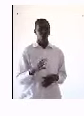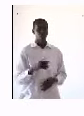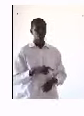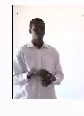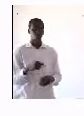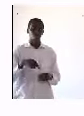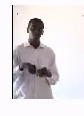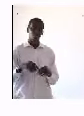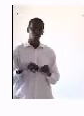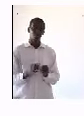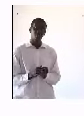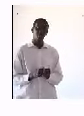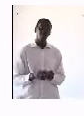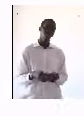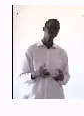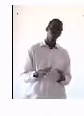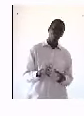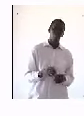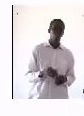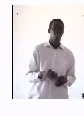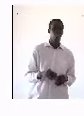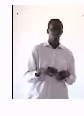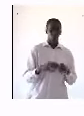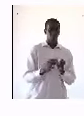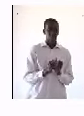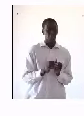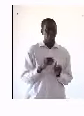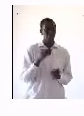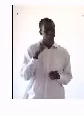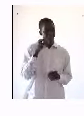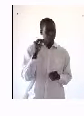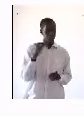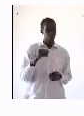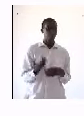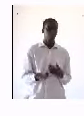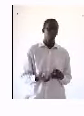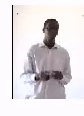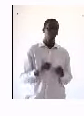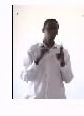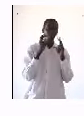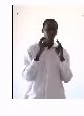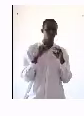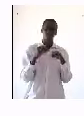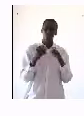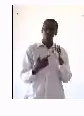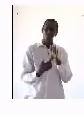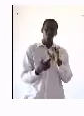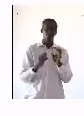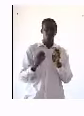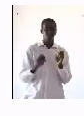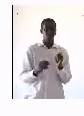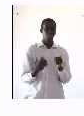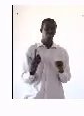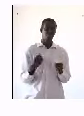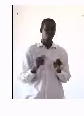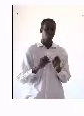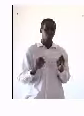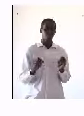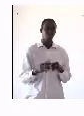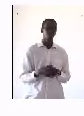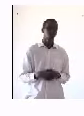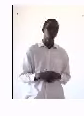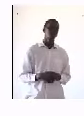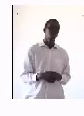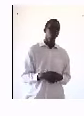you already learn about this, and the things that you are learning is not new. You may feel, your hypothalamus may feel relaxed, and